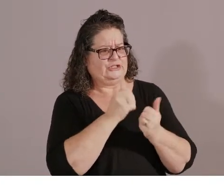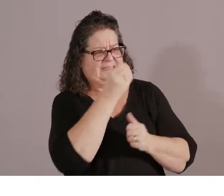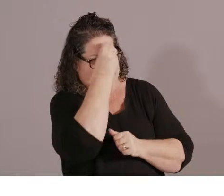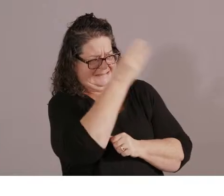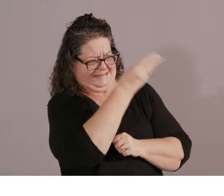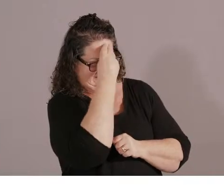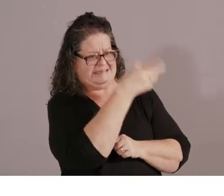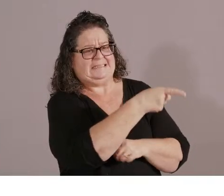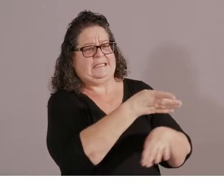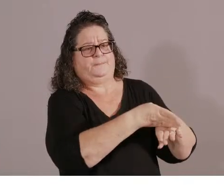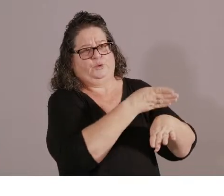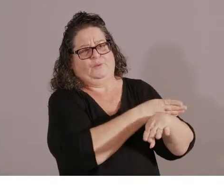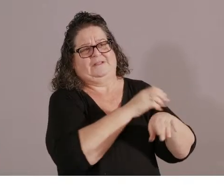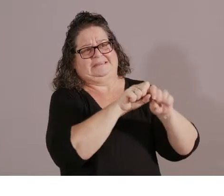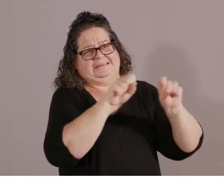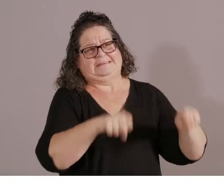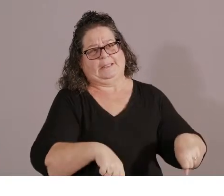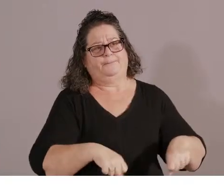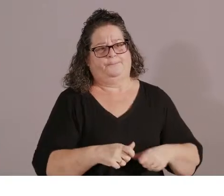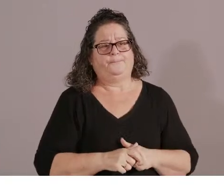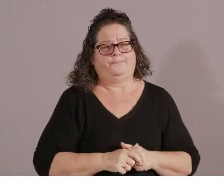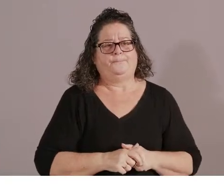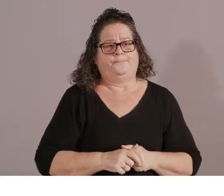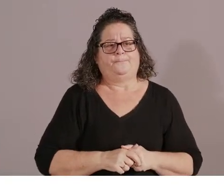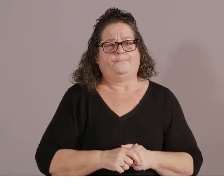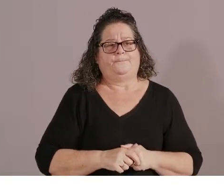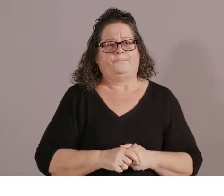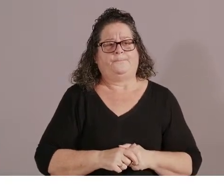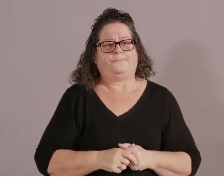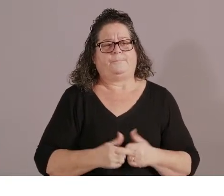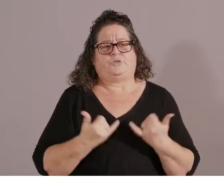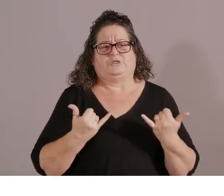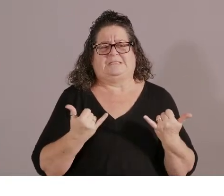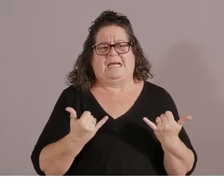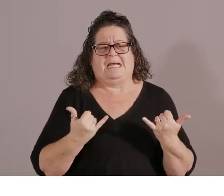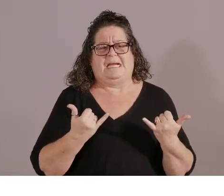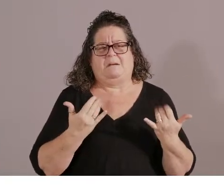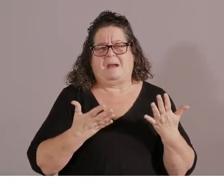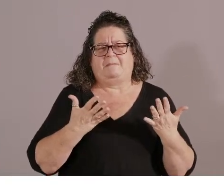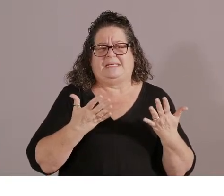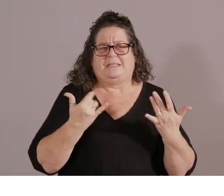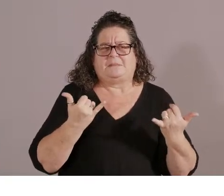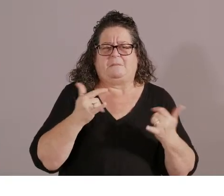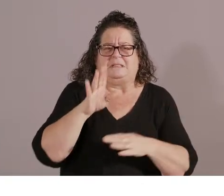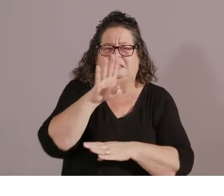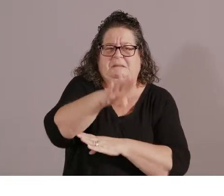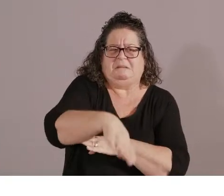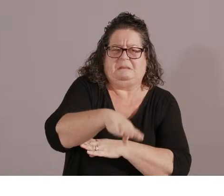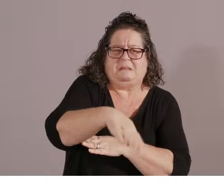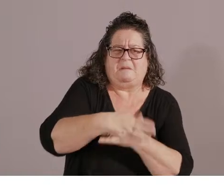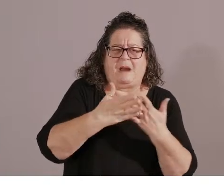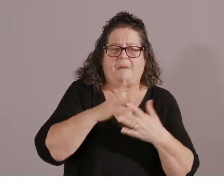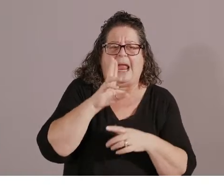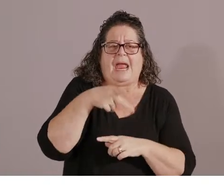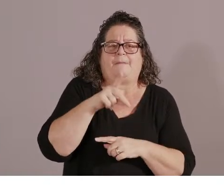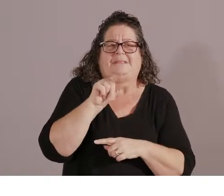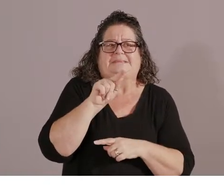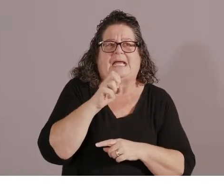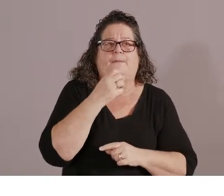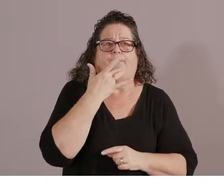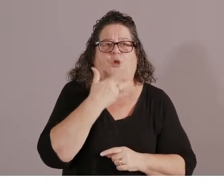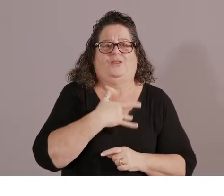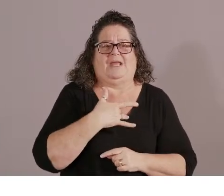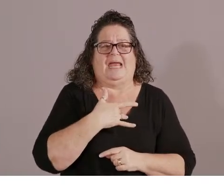effect either today or will be going into effect later today is an updated birthday format so that you can